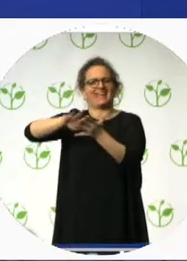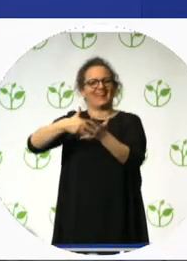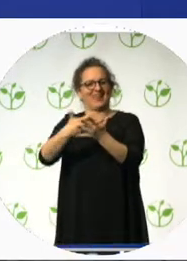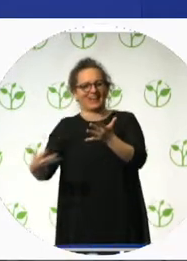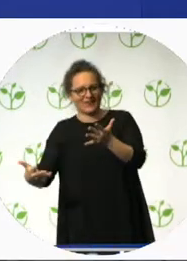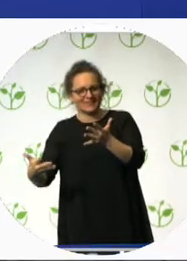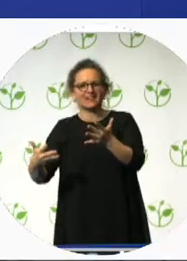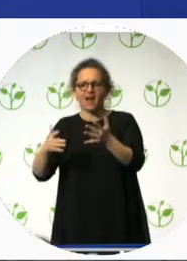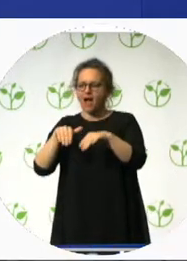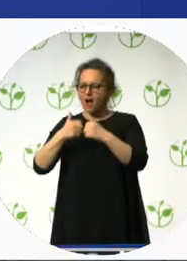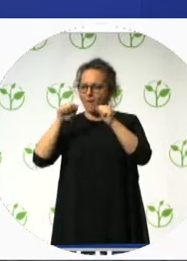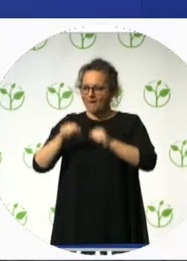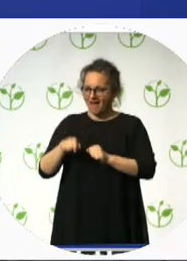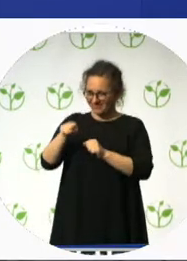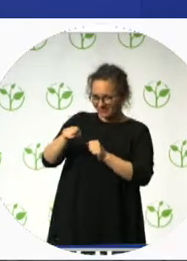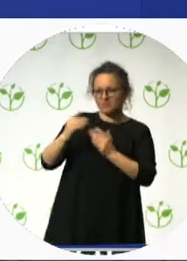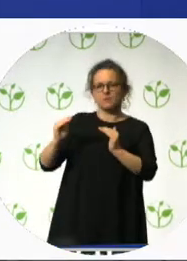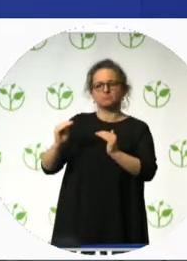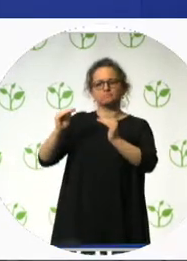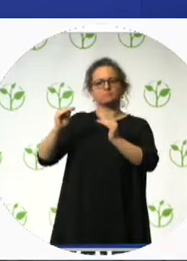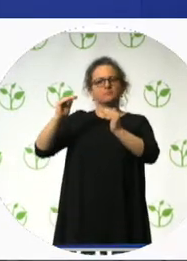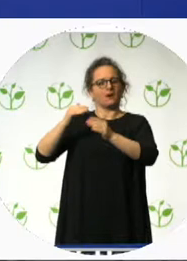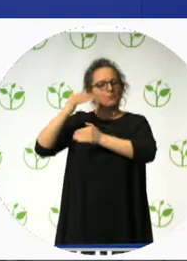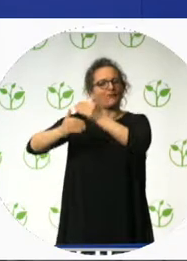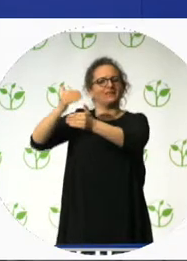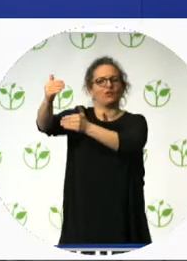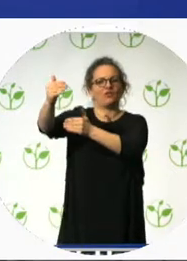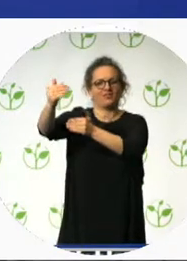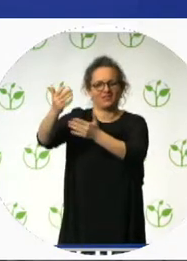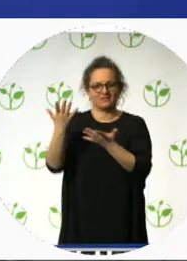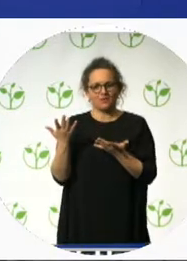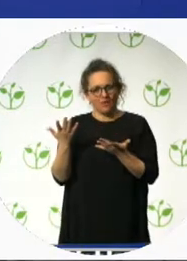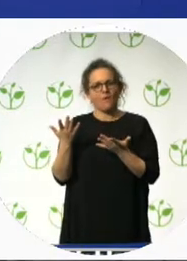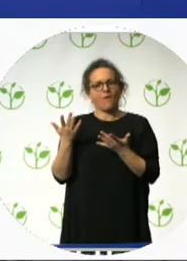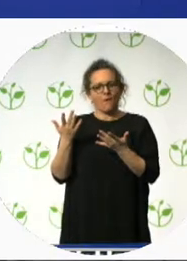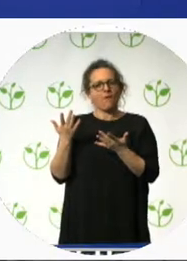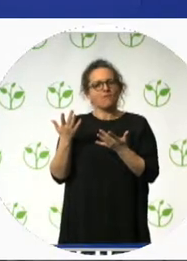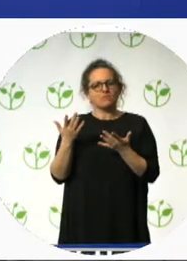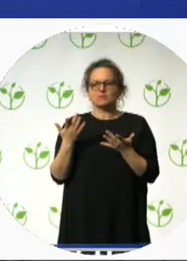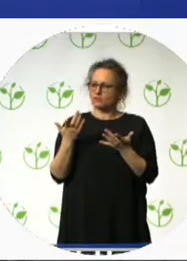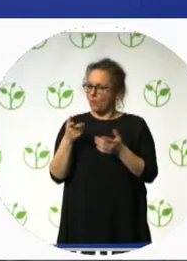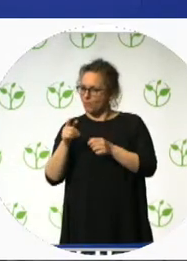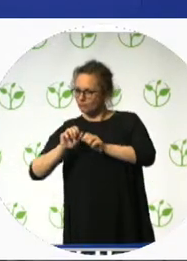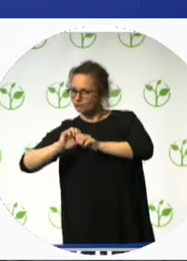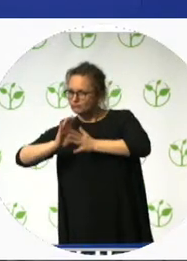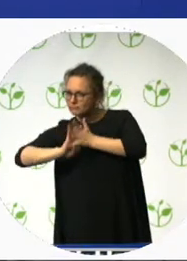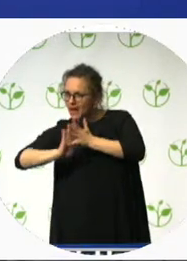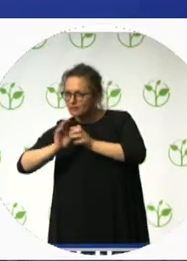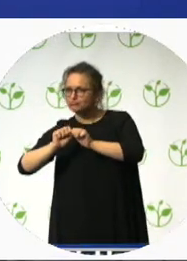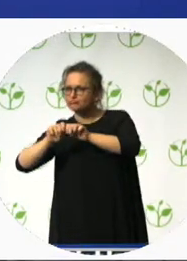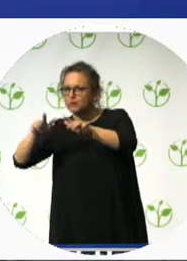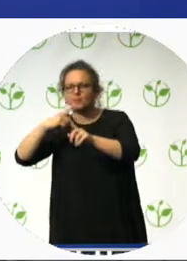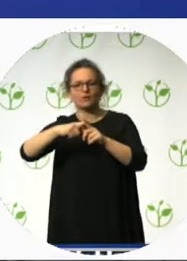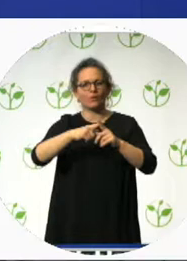or indeed do both. I'm honored to be here with some amazing people.